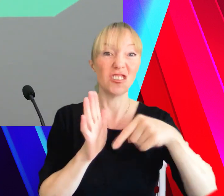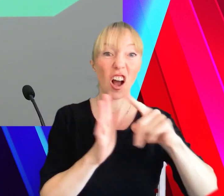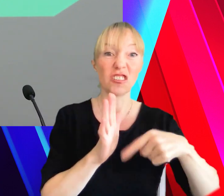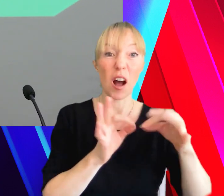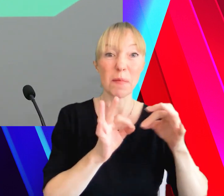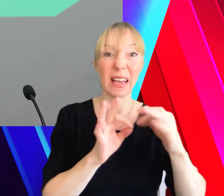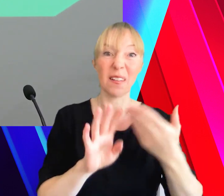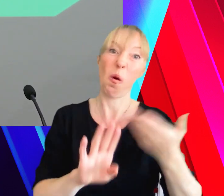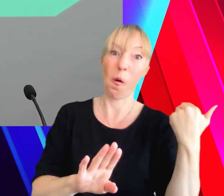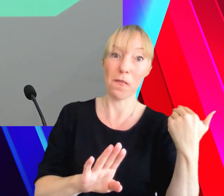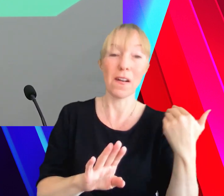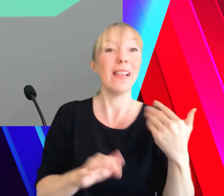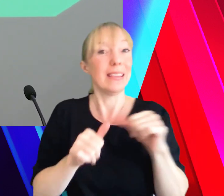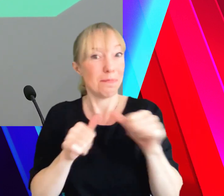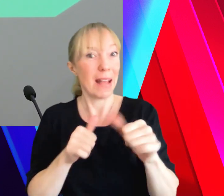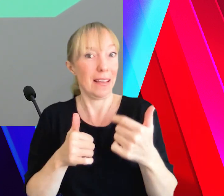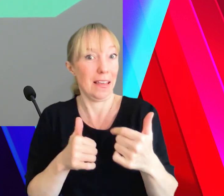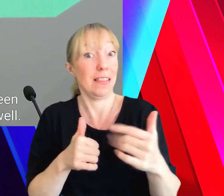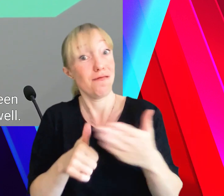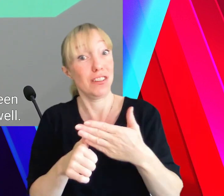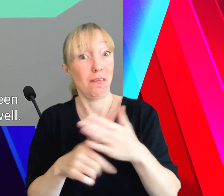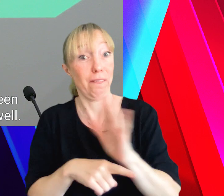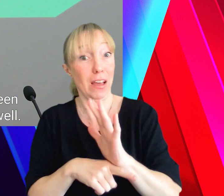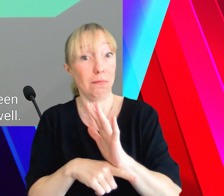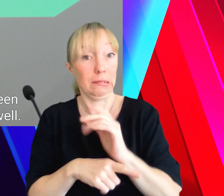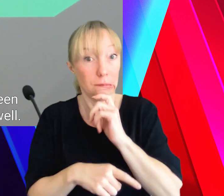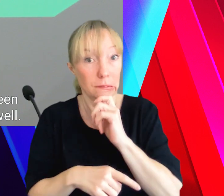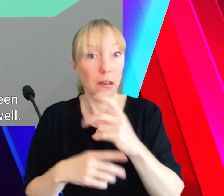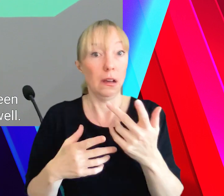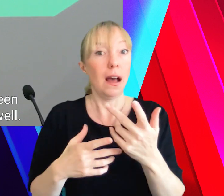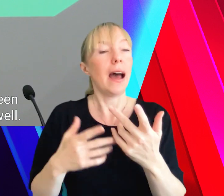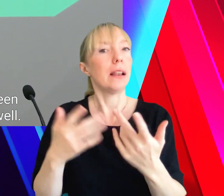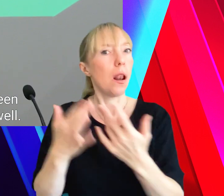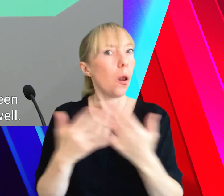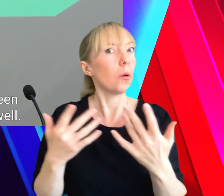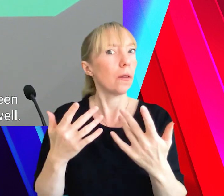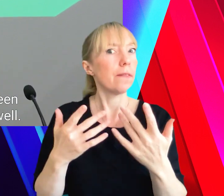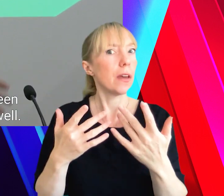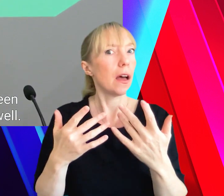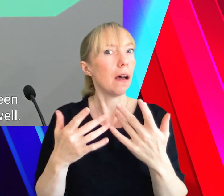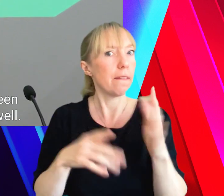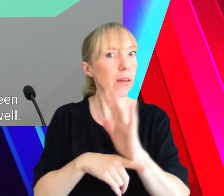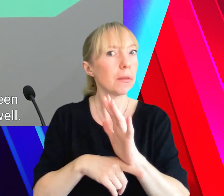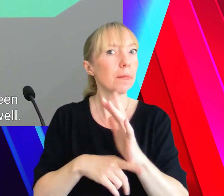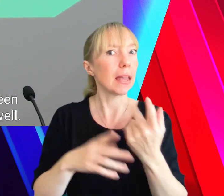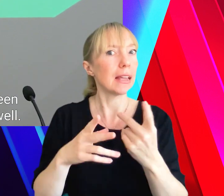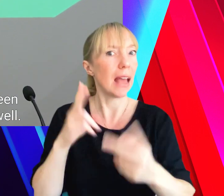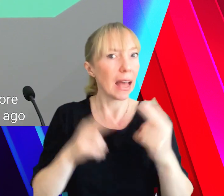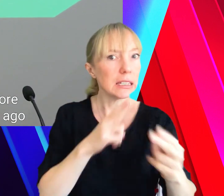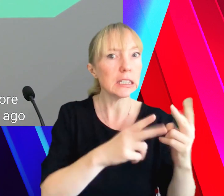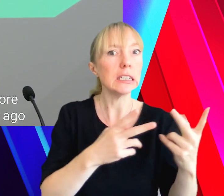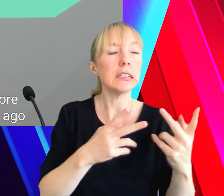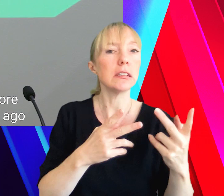that was obviously better than the actual original film. And a lot of like the Star Wars films have been re-edited to like even like a lot of the newer ones as well.